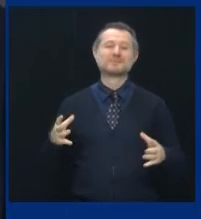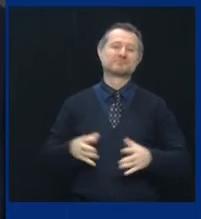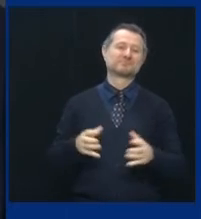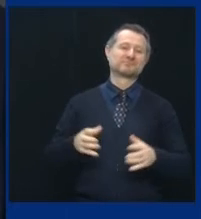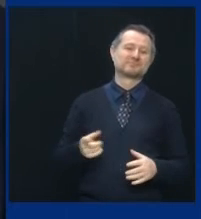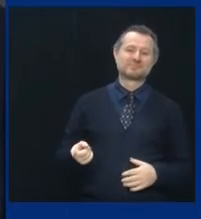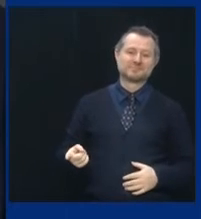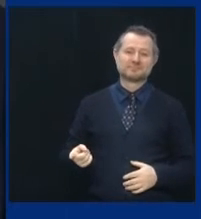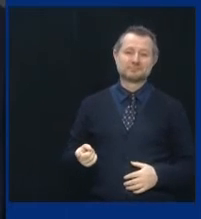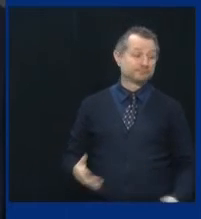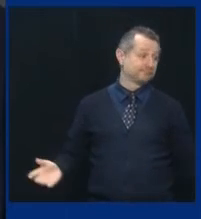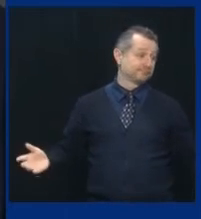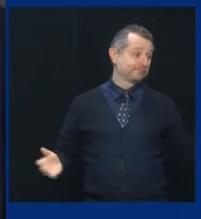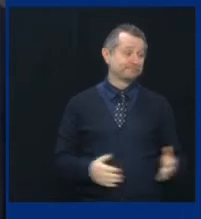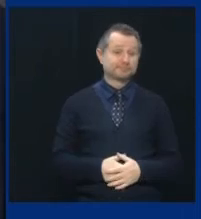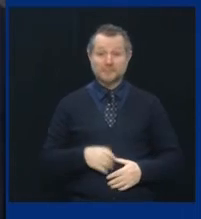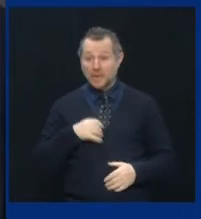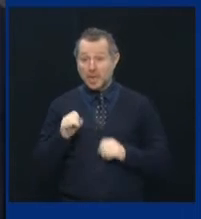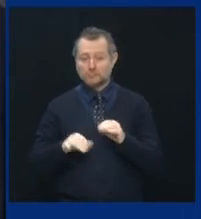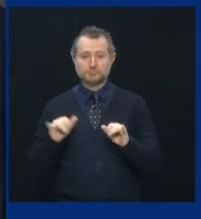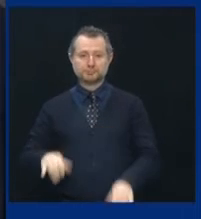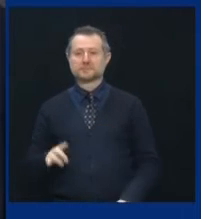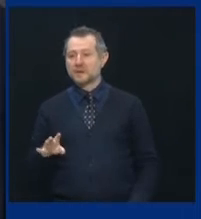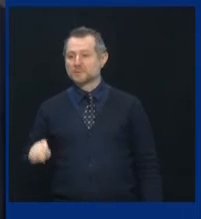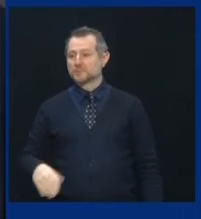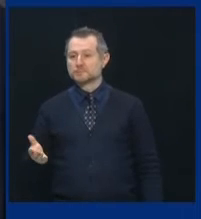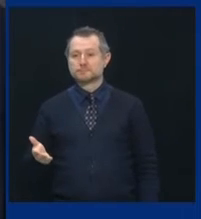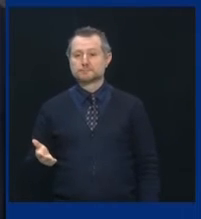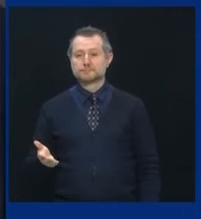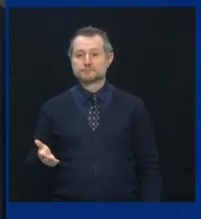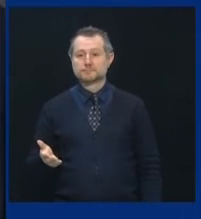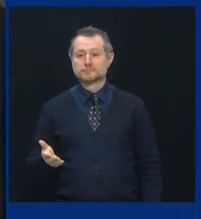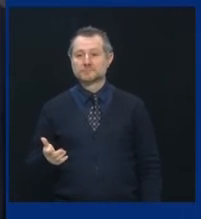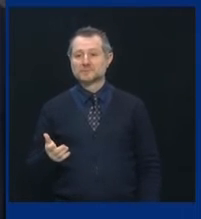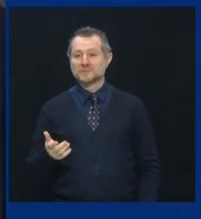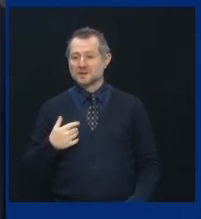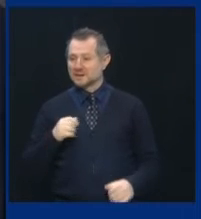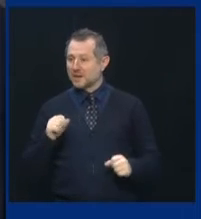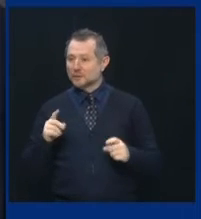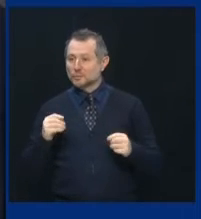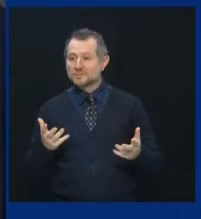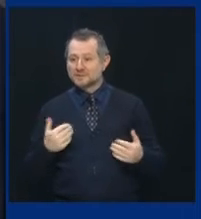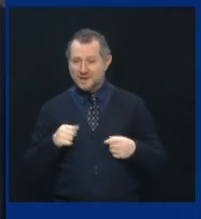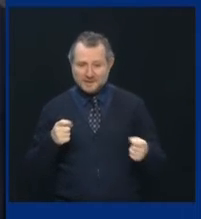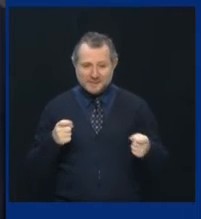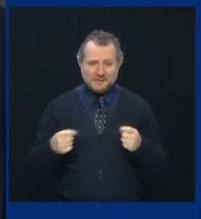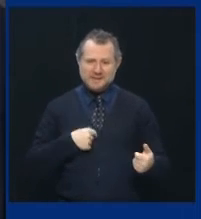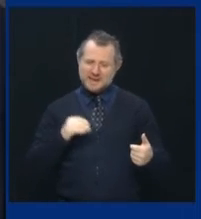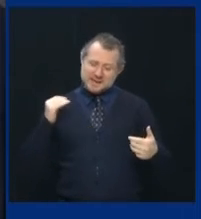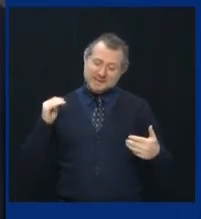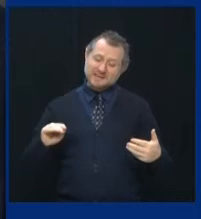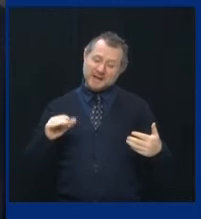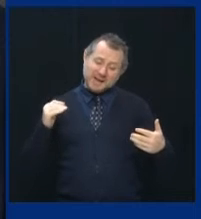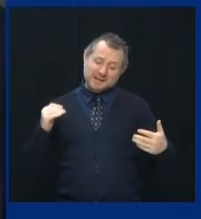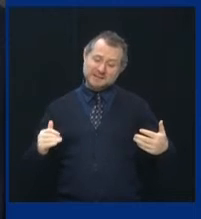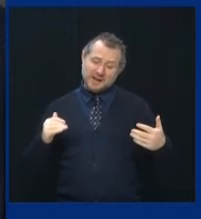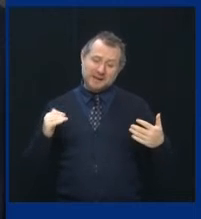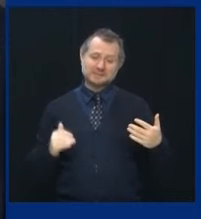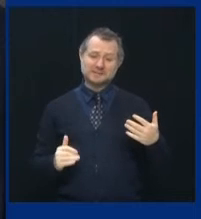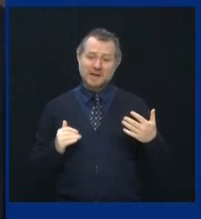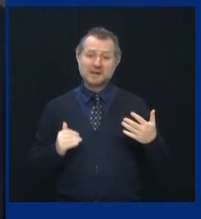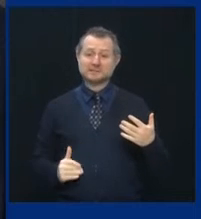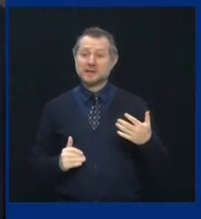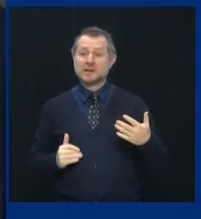And everything short of that, we have regulated. The only place to go over